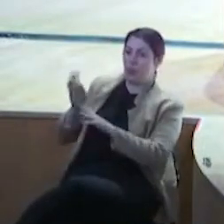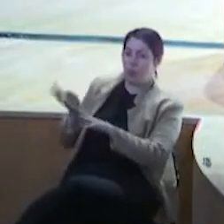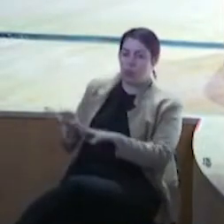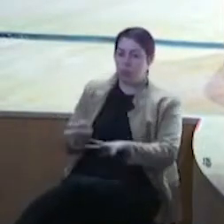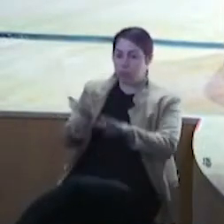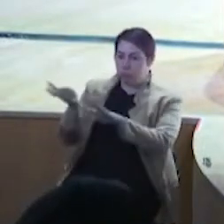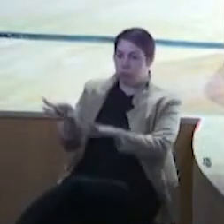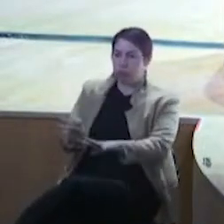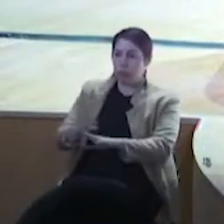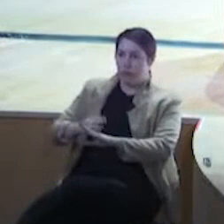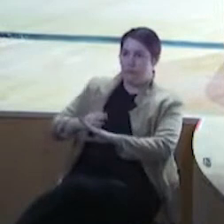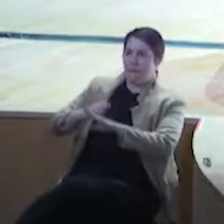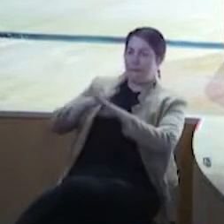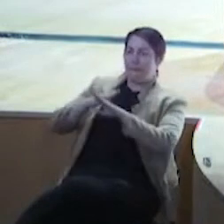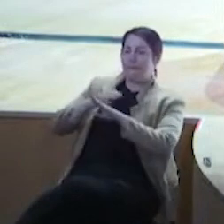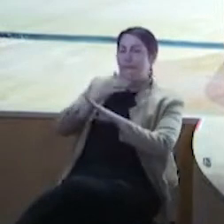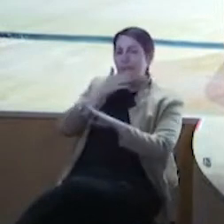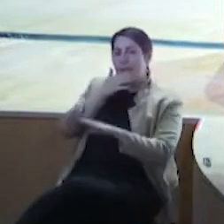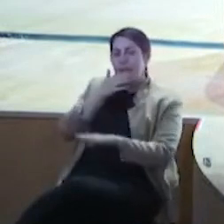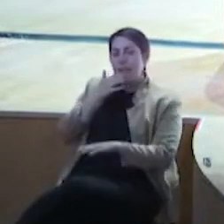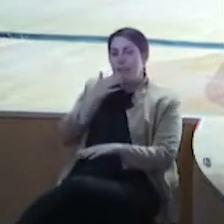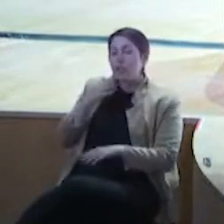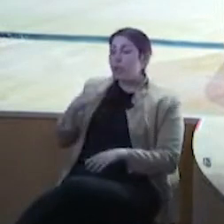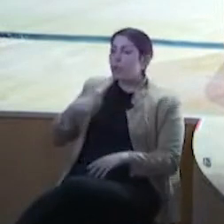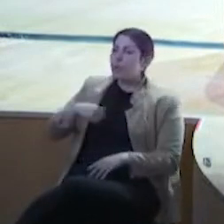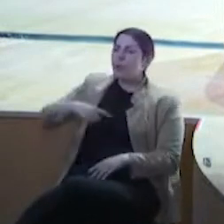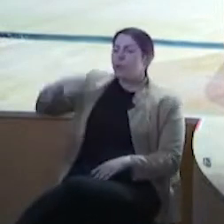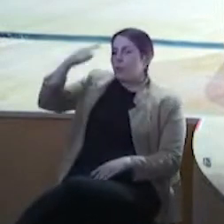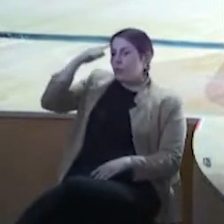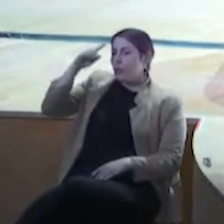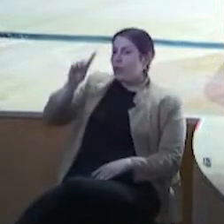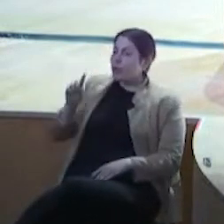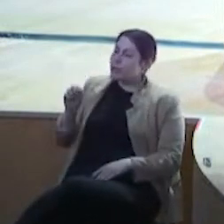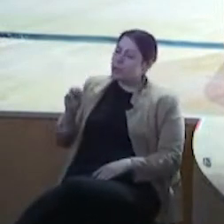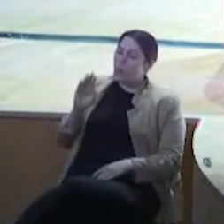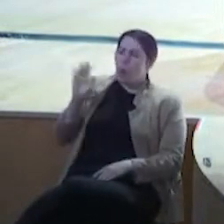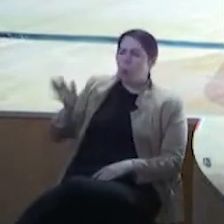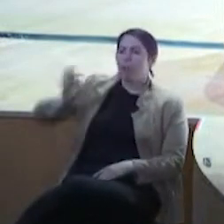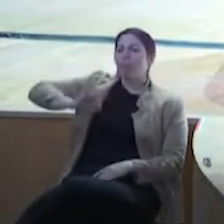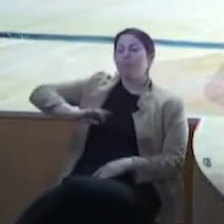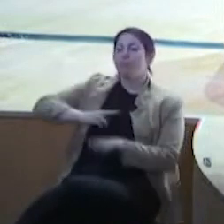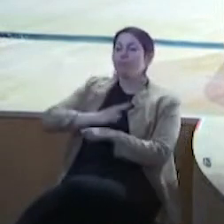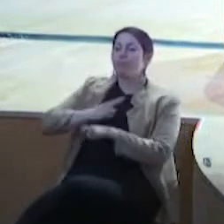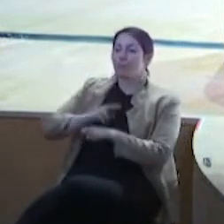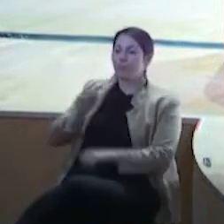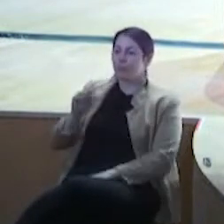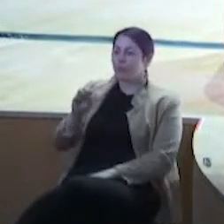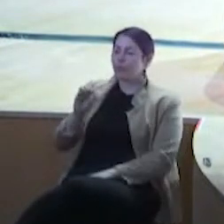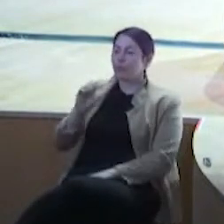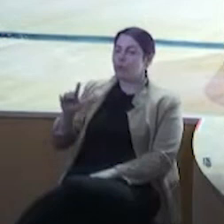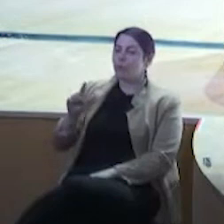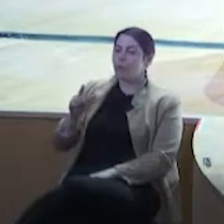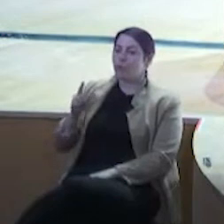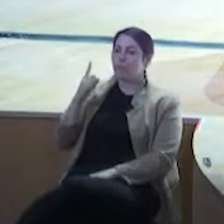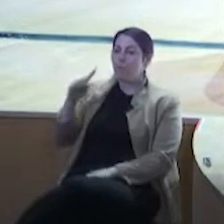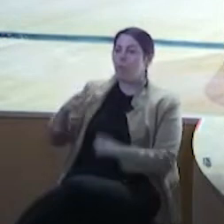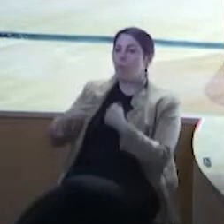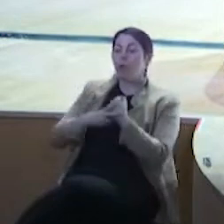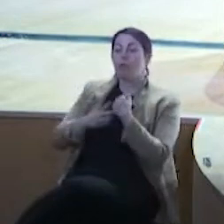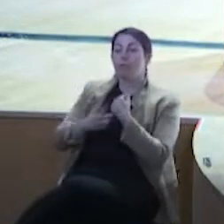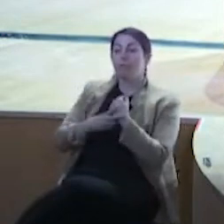And as we thought dams were going to be a useful tool for conservation, or